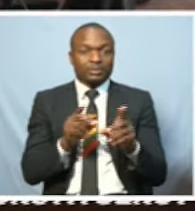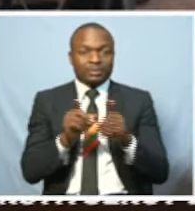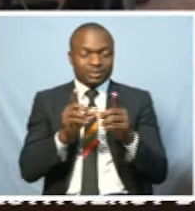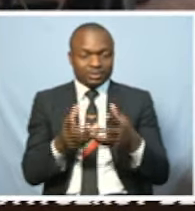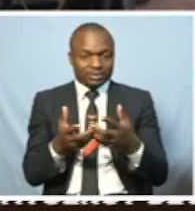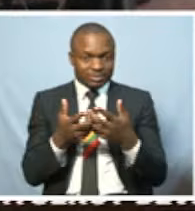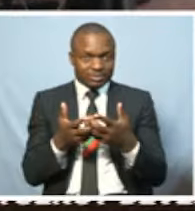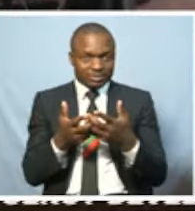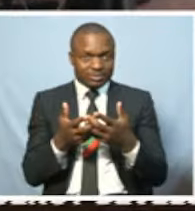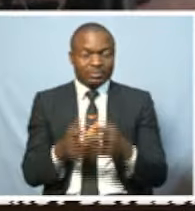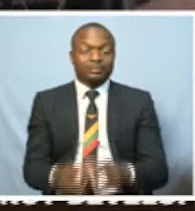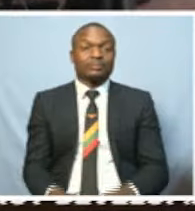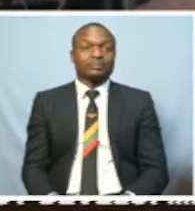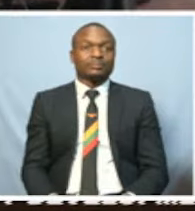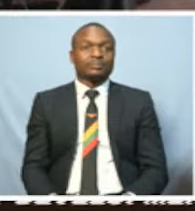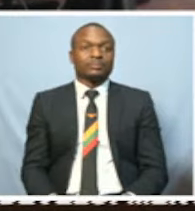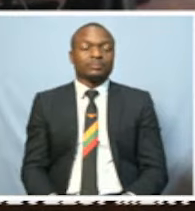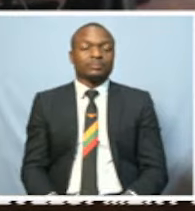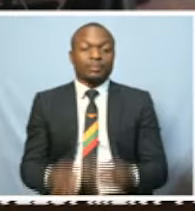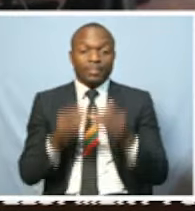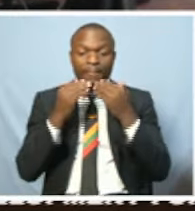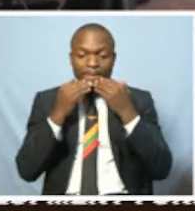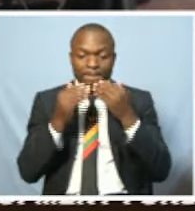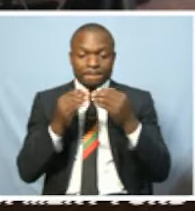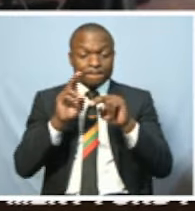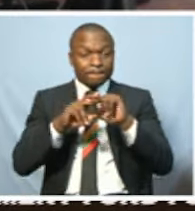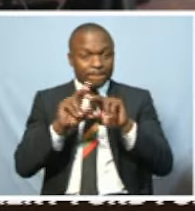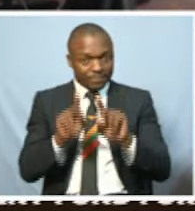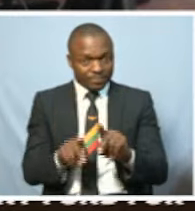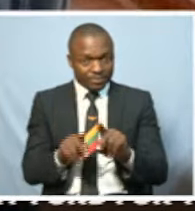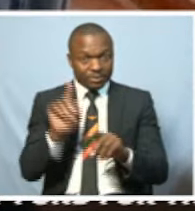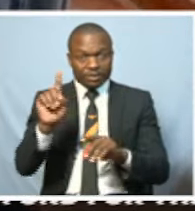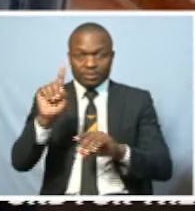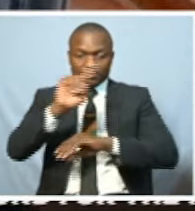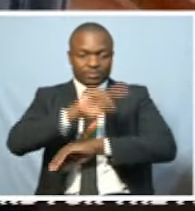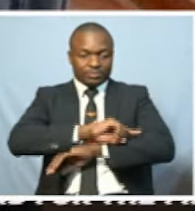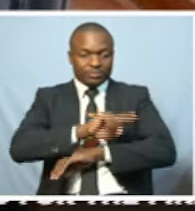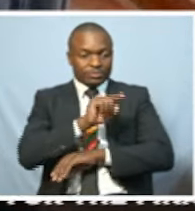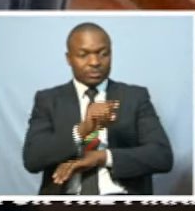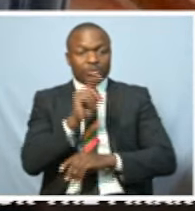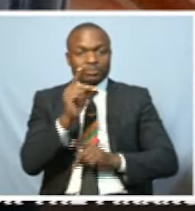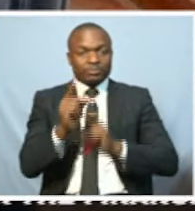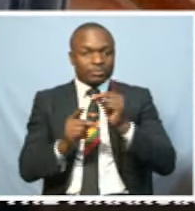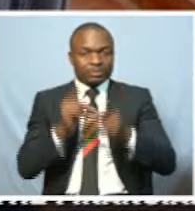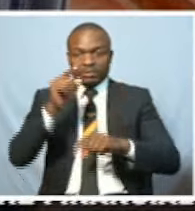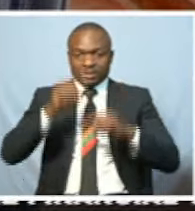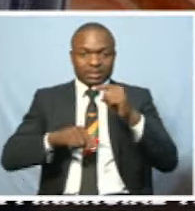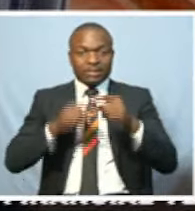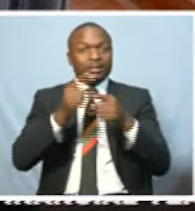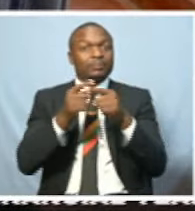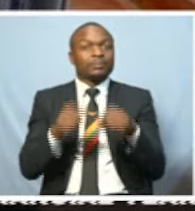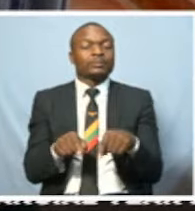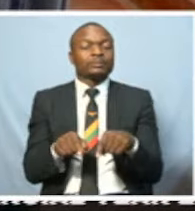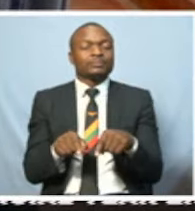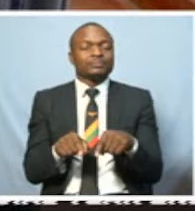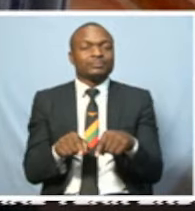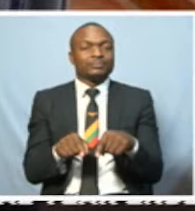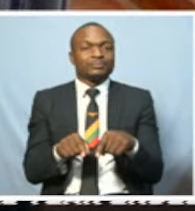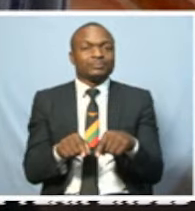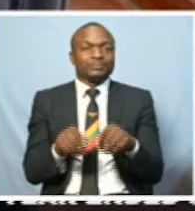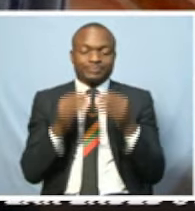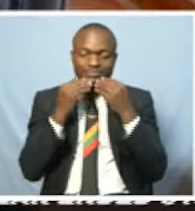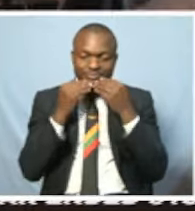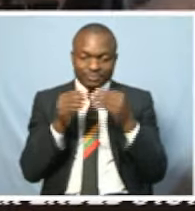Engineering. Thank you, Chair. In 1 day, all those processes cannot be done. Thank